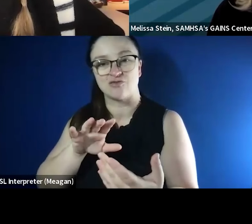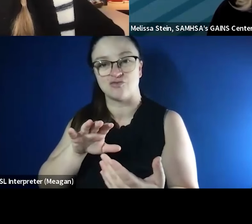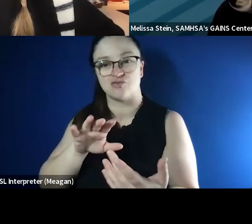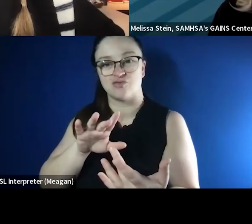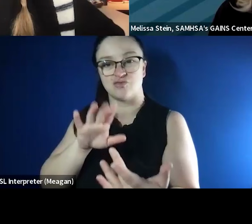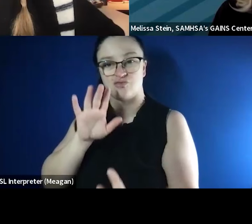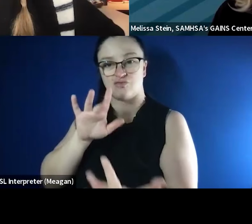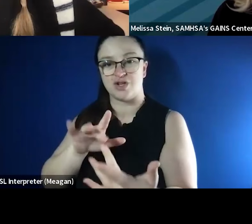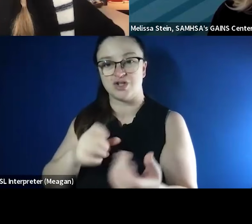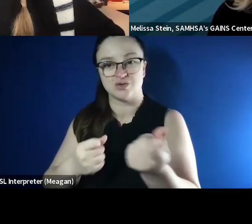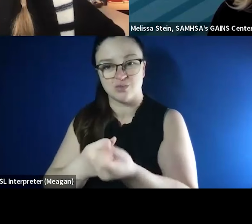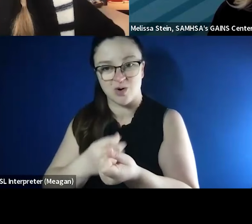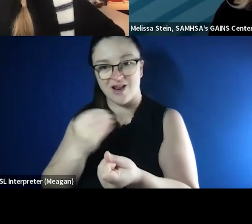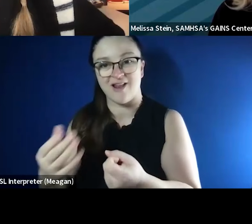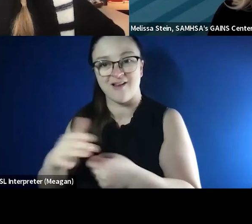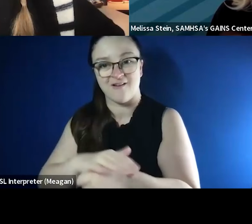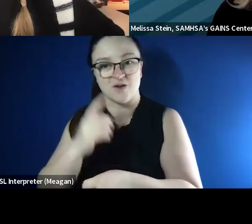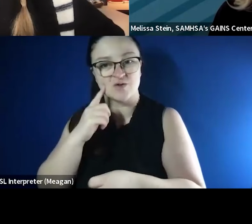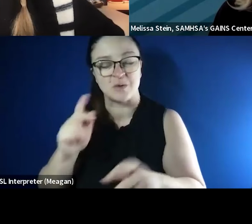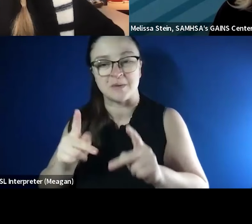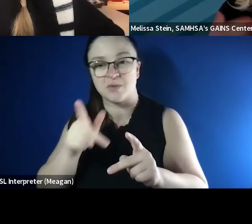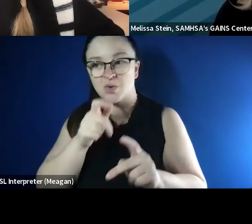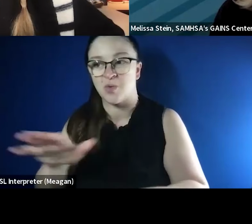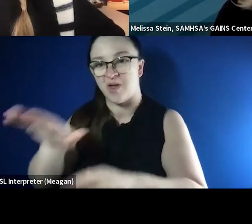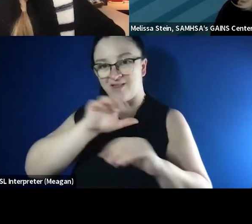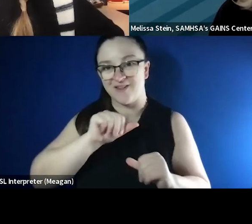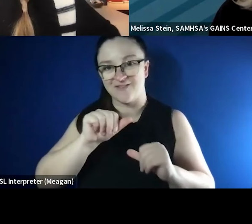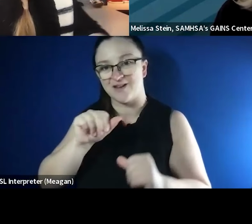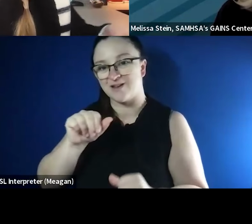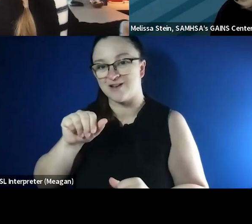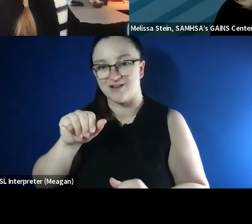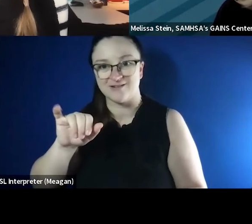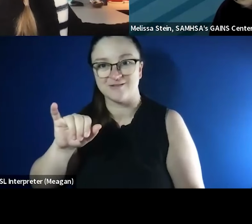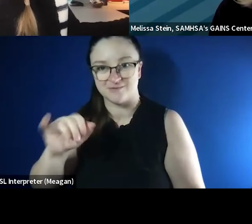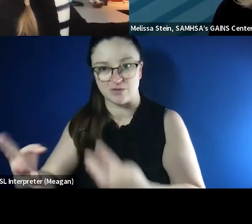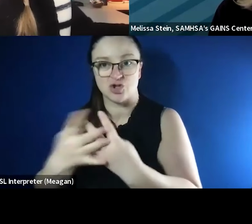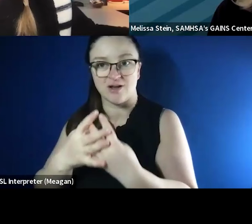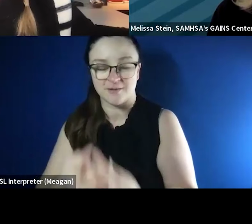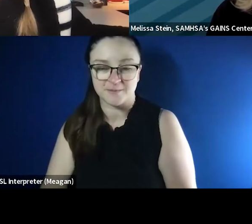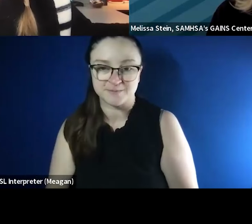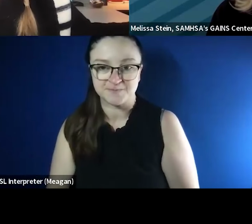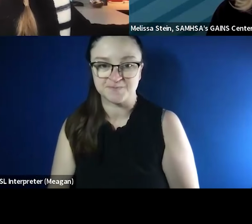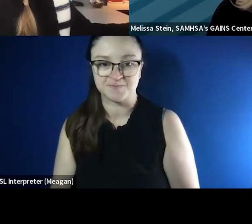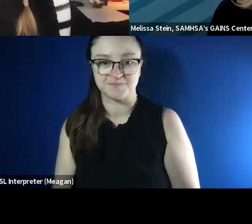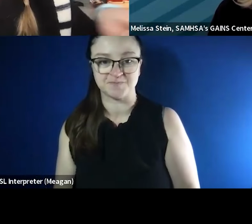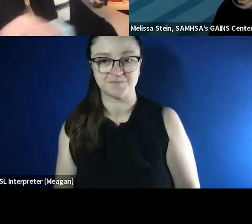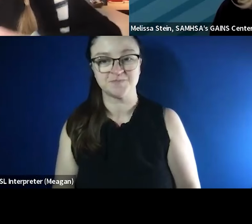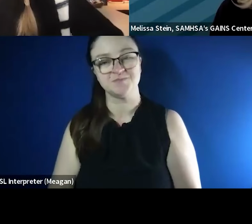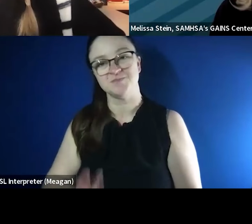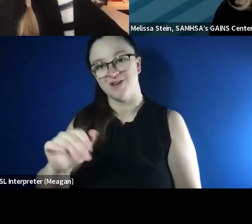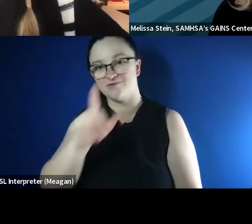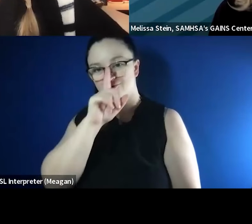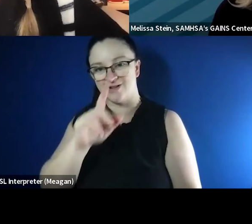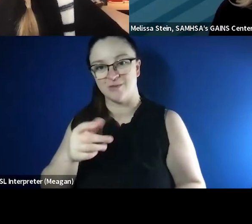coverage under Medicaid for folks coming out of our prisons and jails. And so it's a real opportunity, especially for